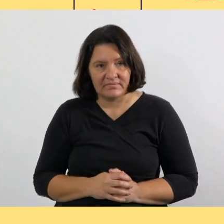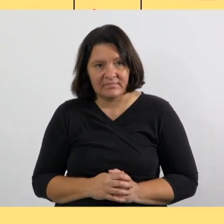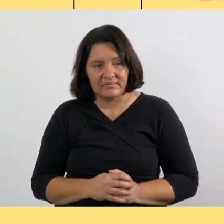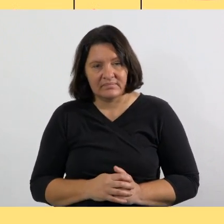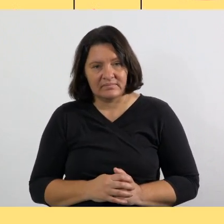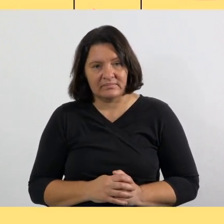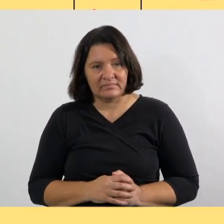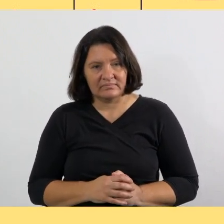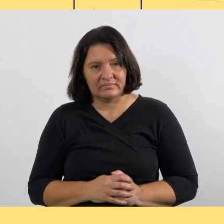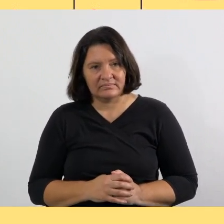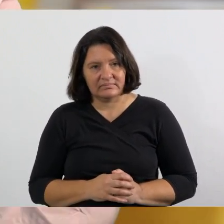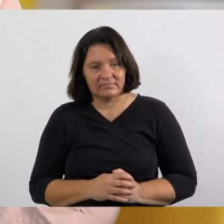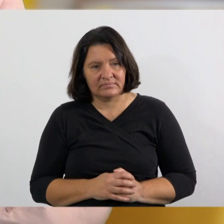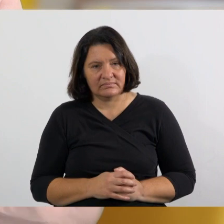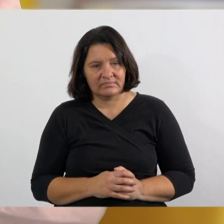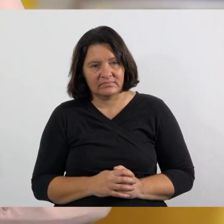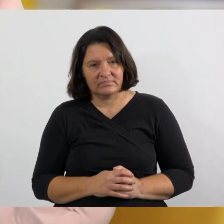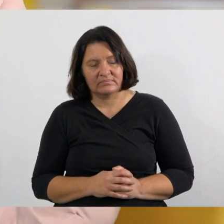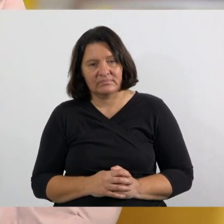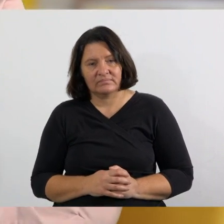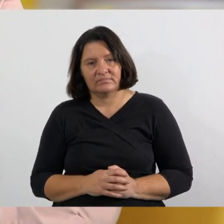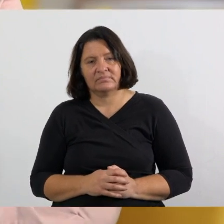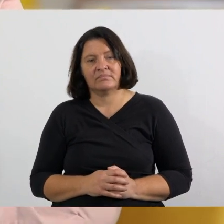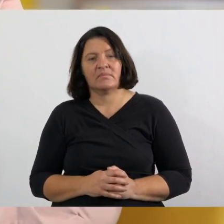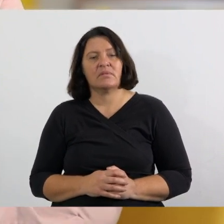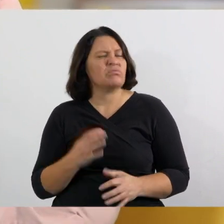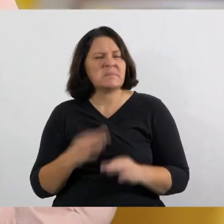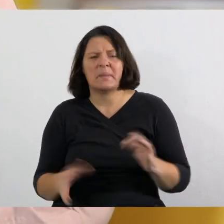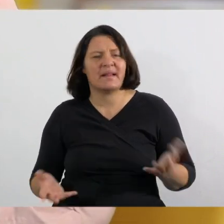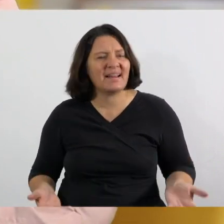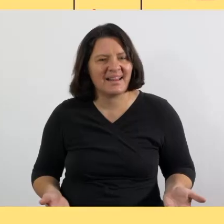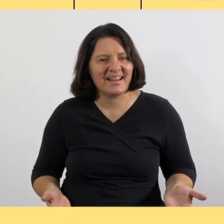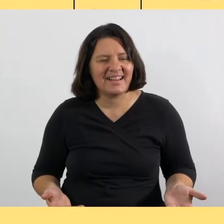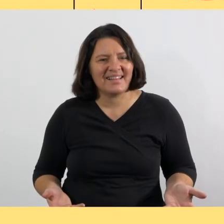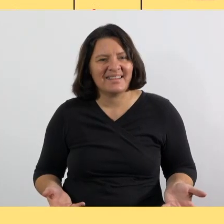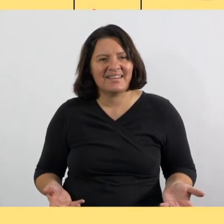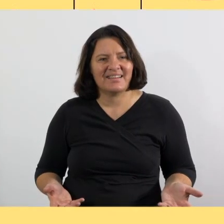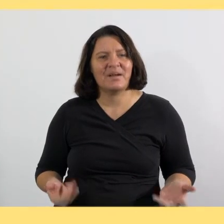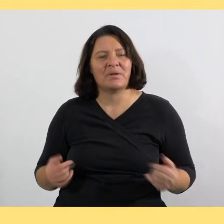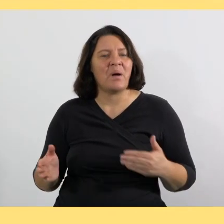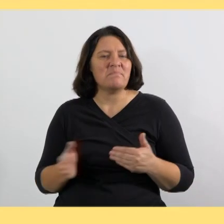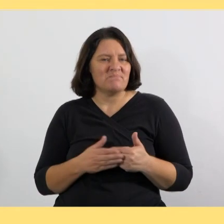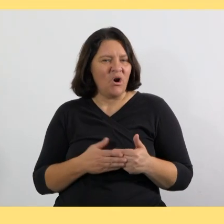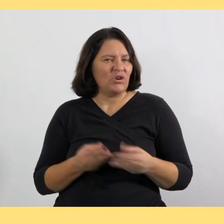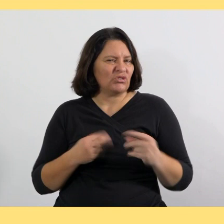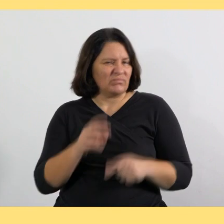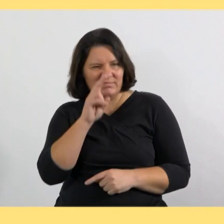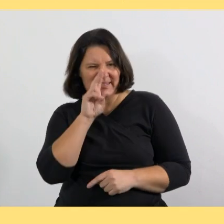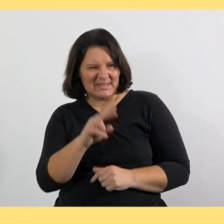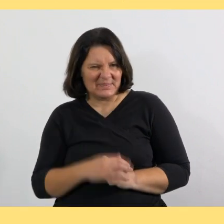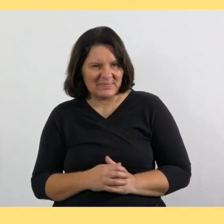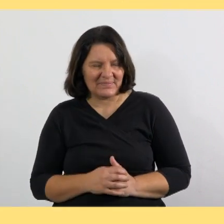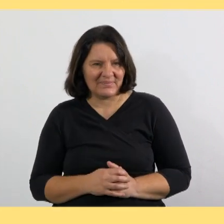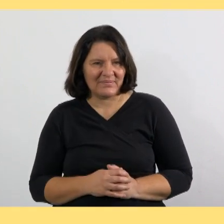1,125. As simple as that. We should still be having more transactions. Let's quickly go and see if we can post.